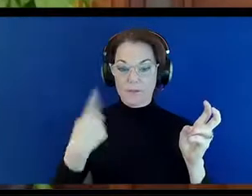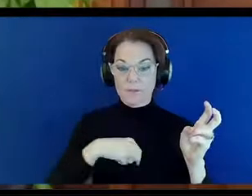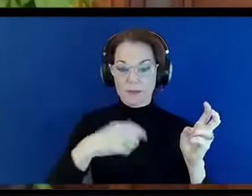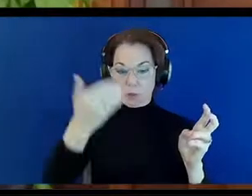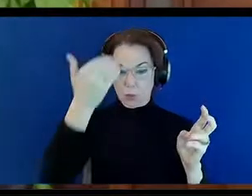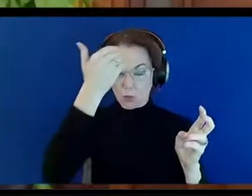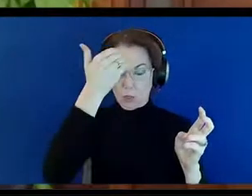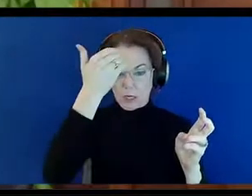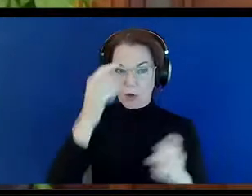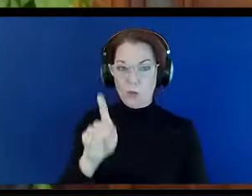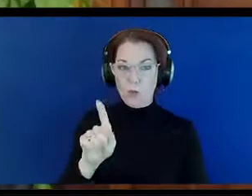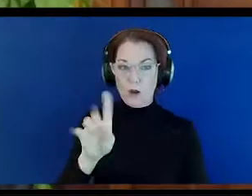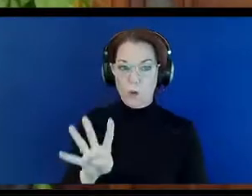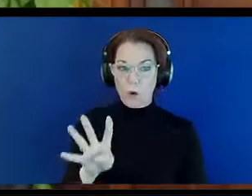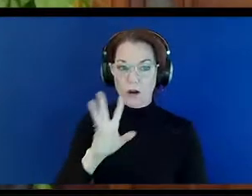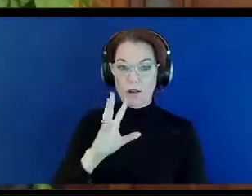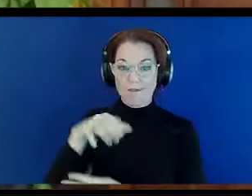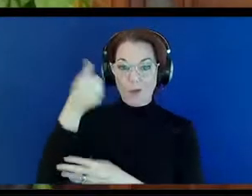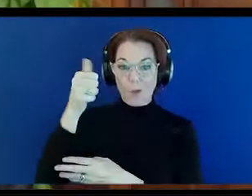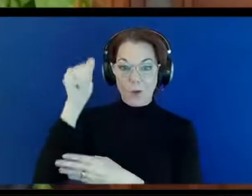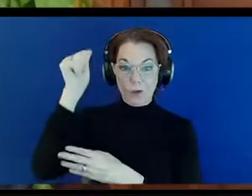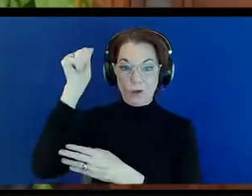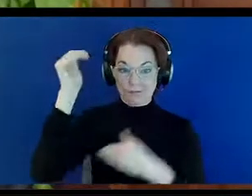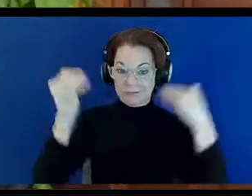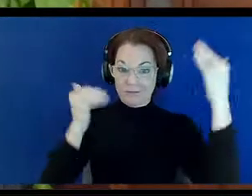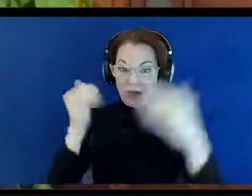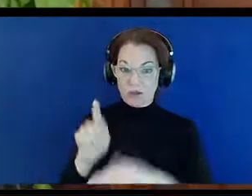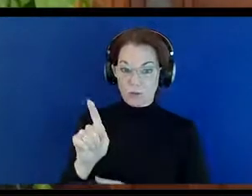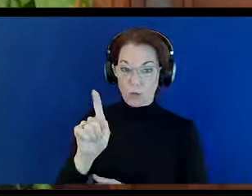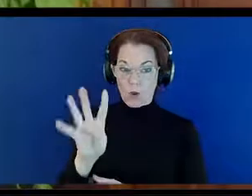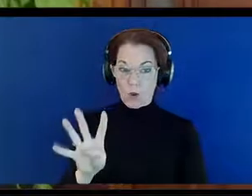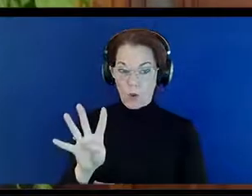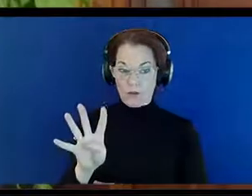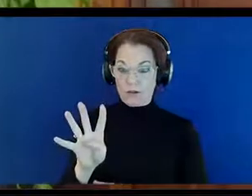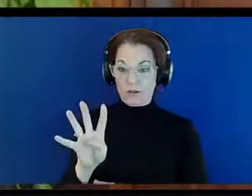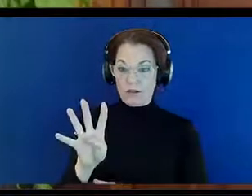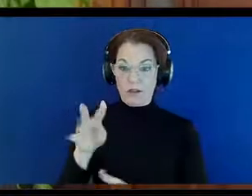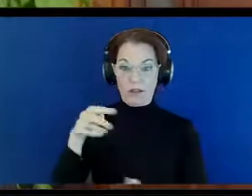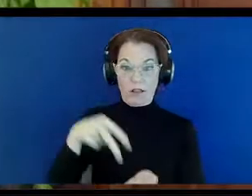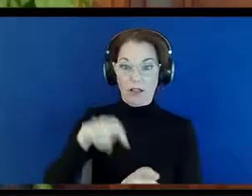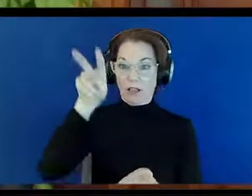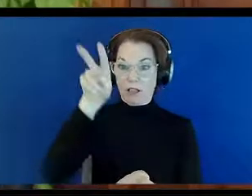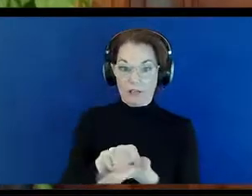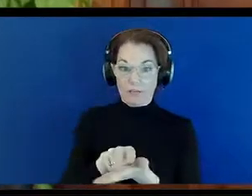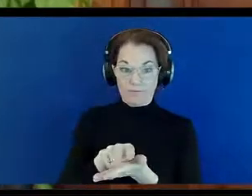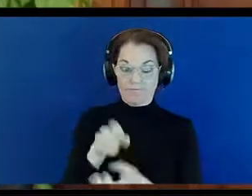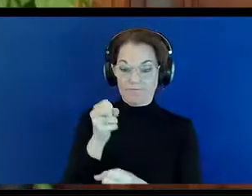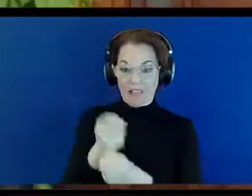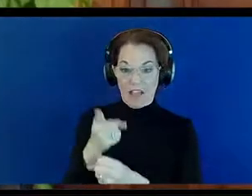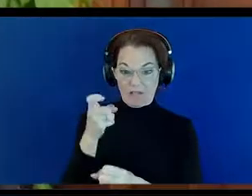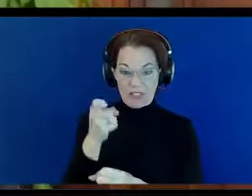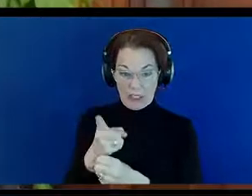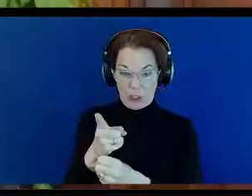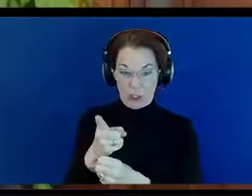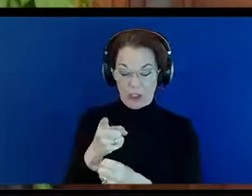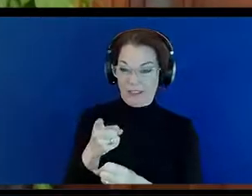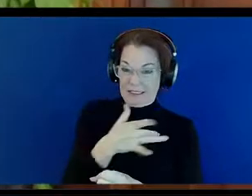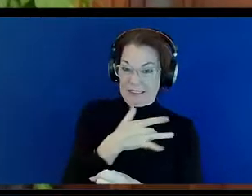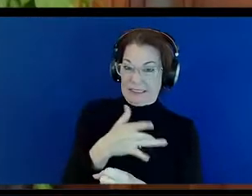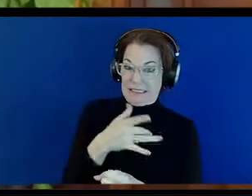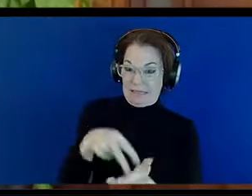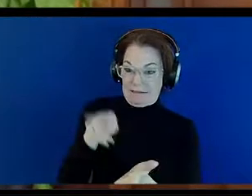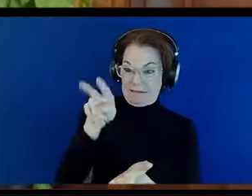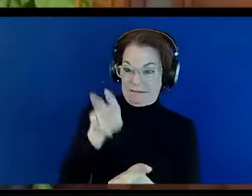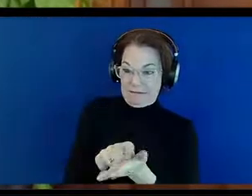of all older adults, 1/4, fall every year, and that the majority of these falls